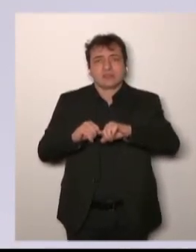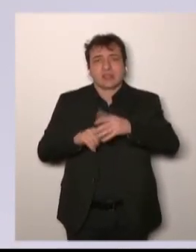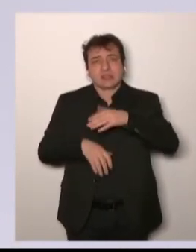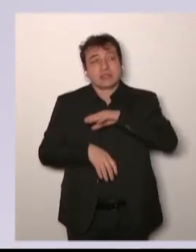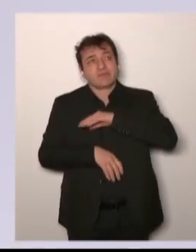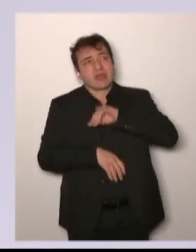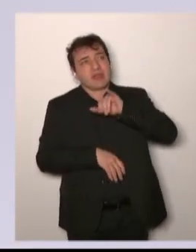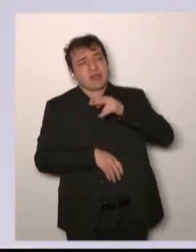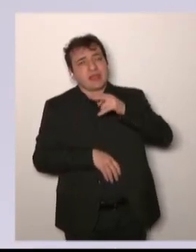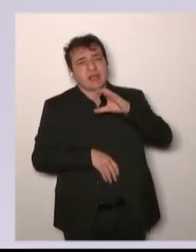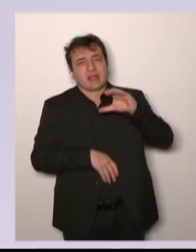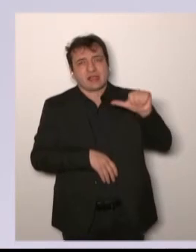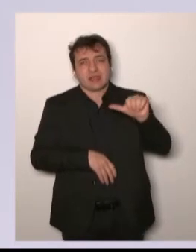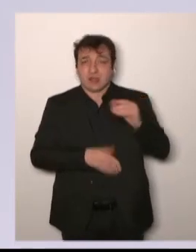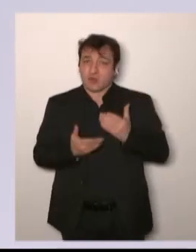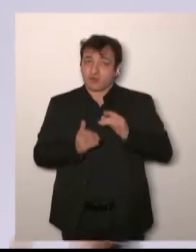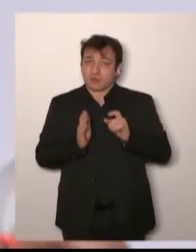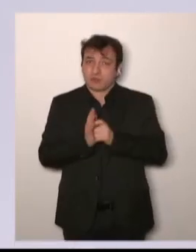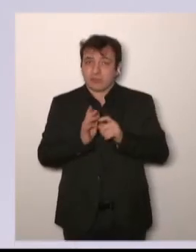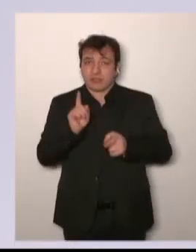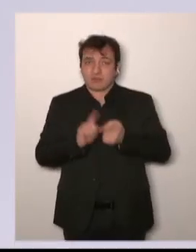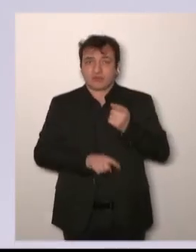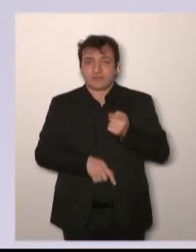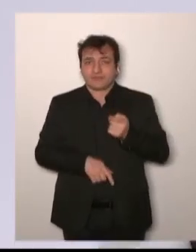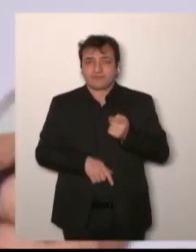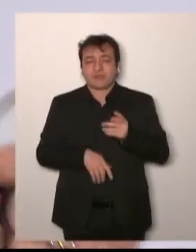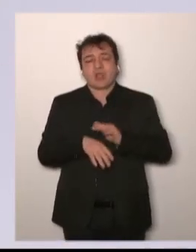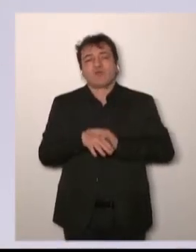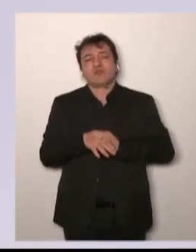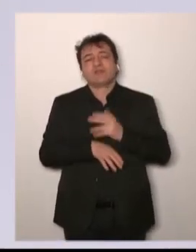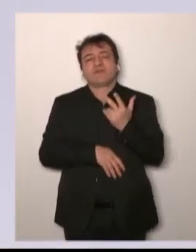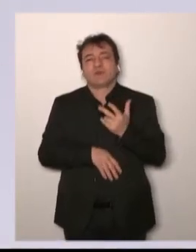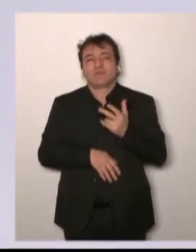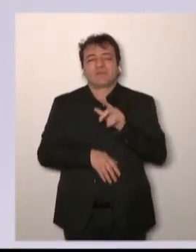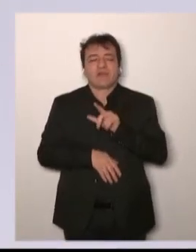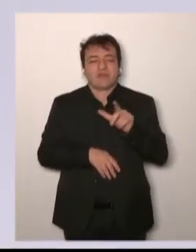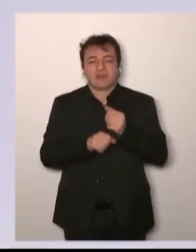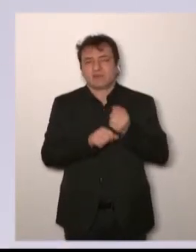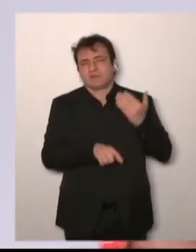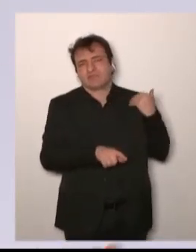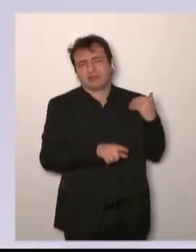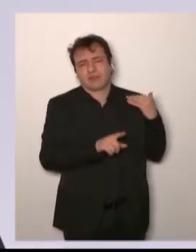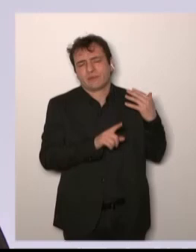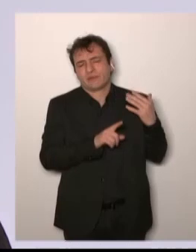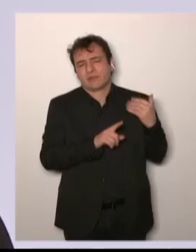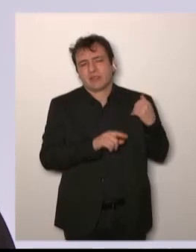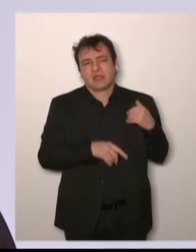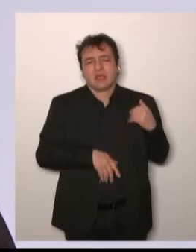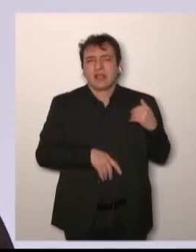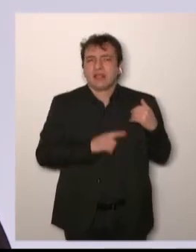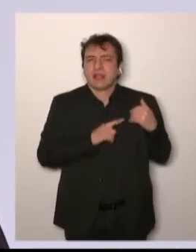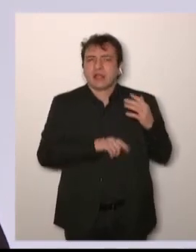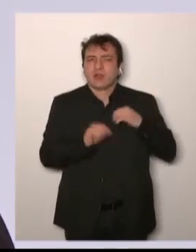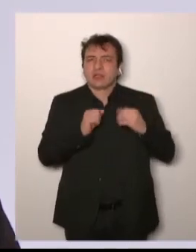today for three reasons. One, 22 years ago, the World Cancer Day was born at the World Summit